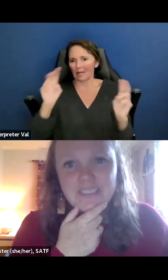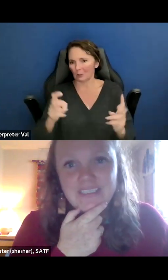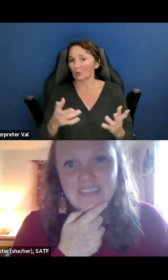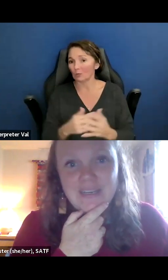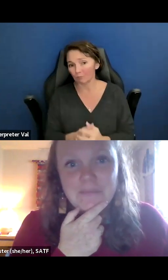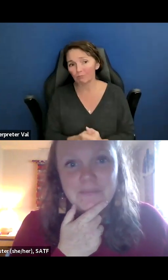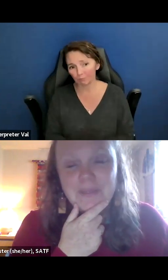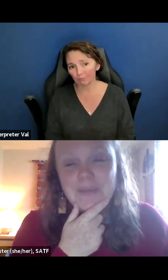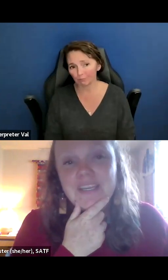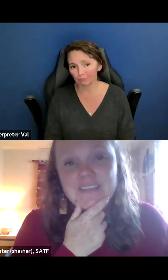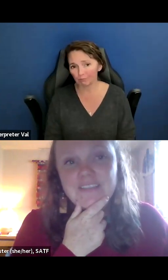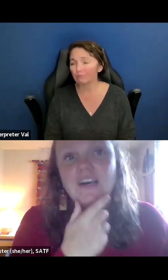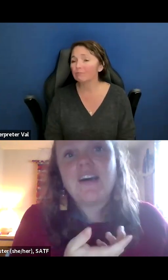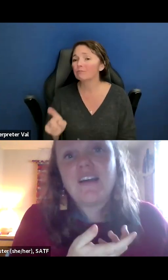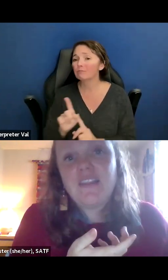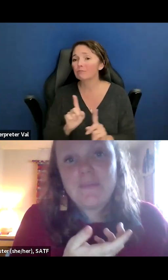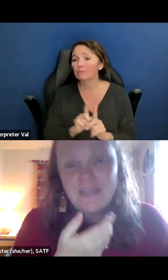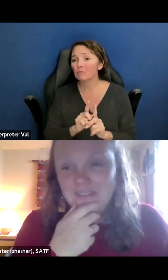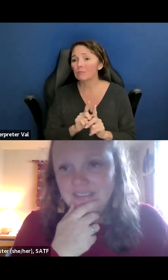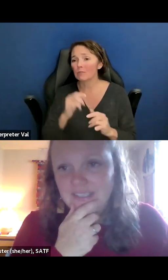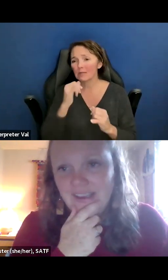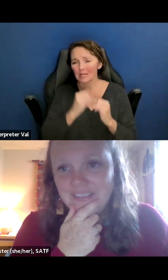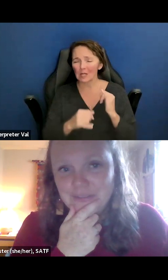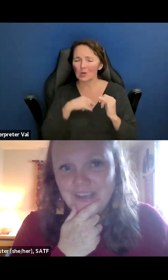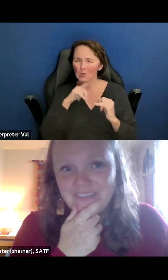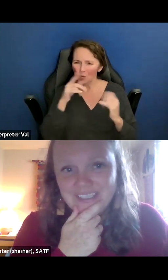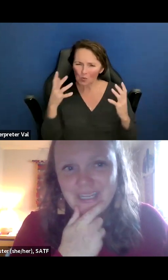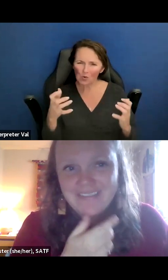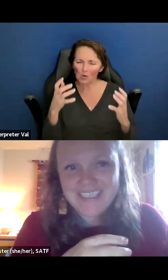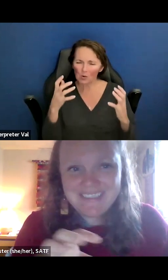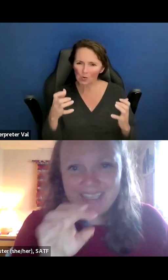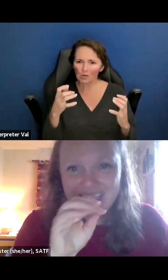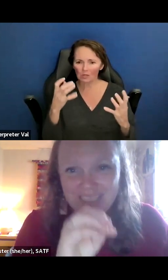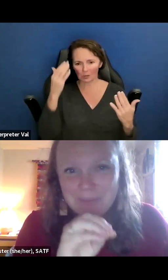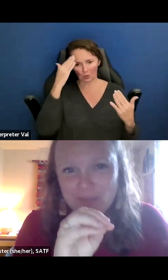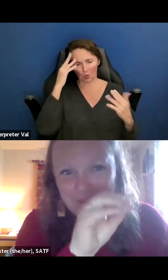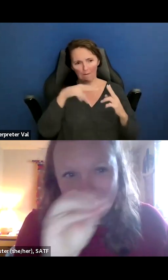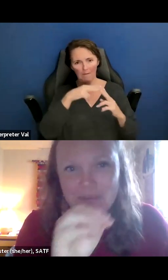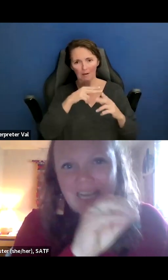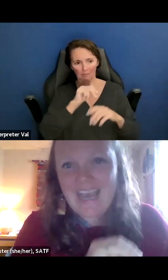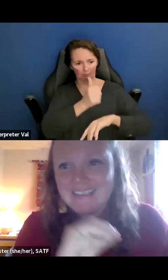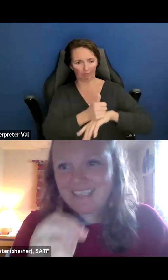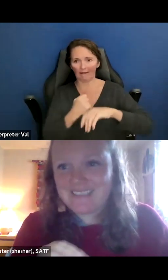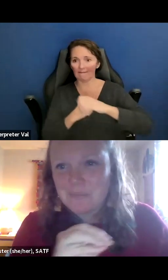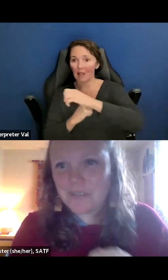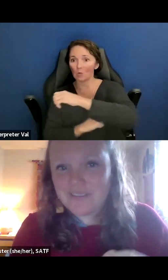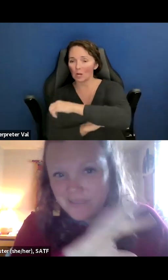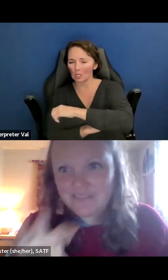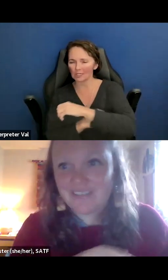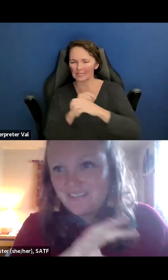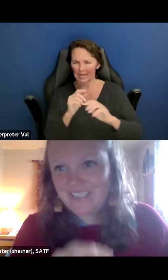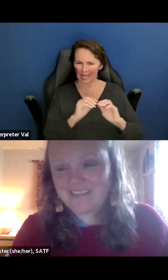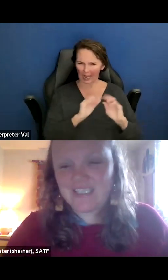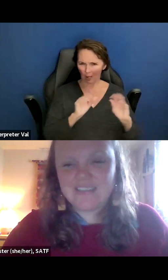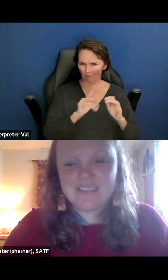that really PPS saw the benefits of having those confidential advocates and young people being able to access supports